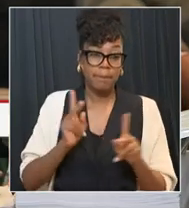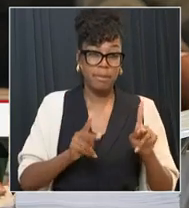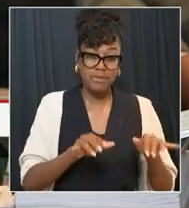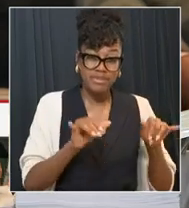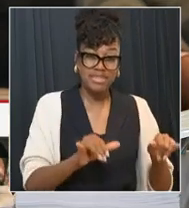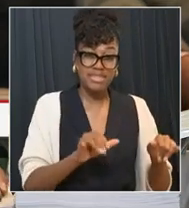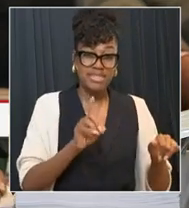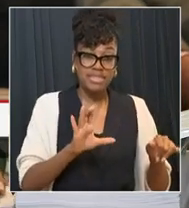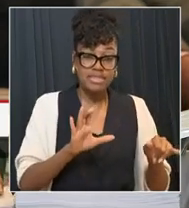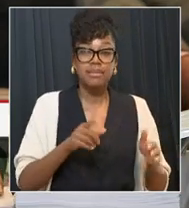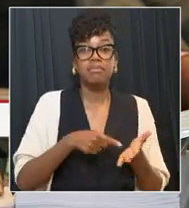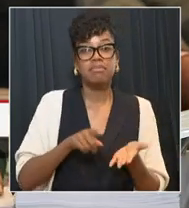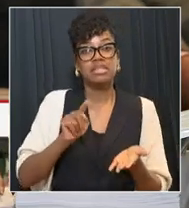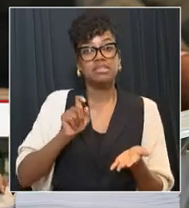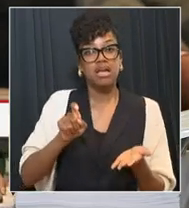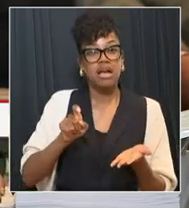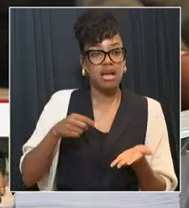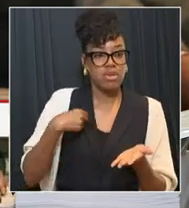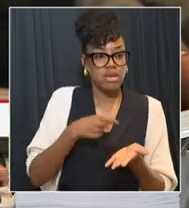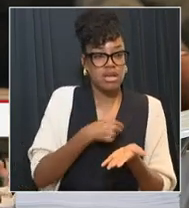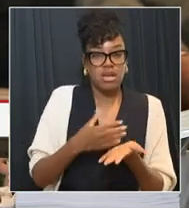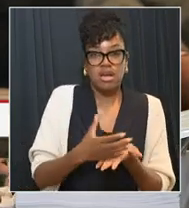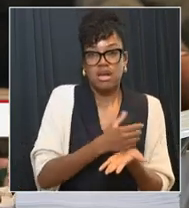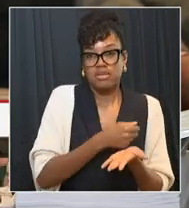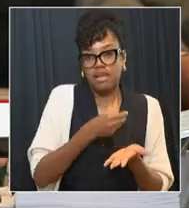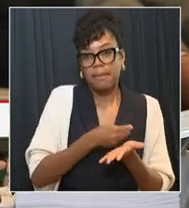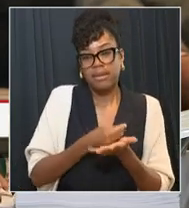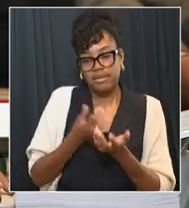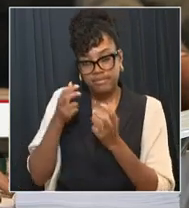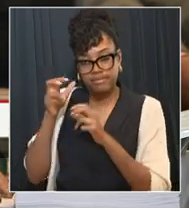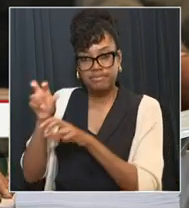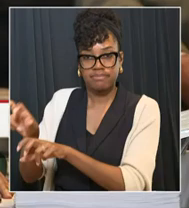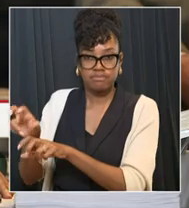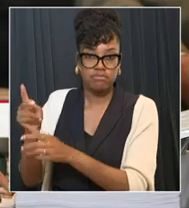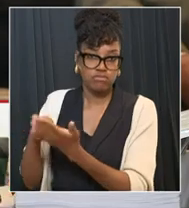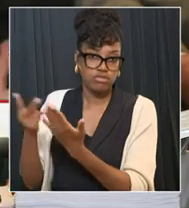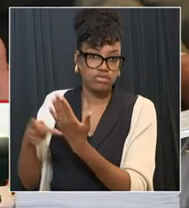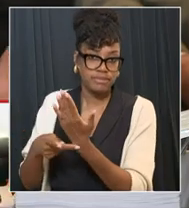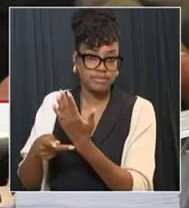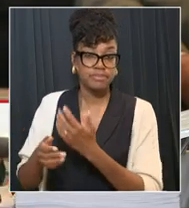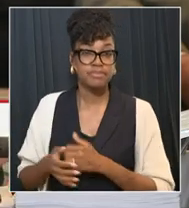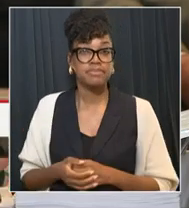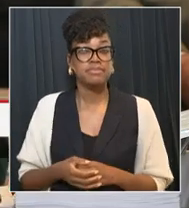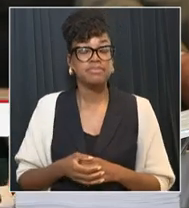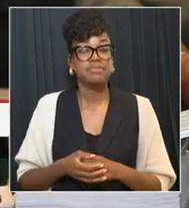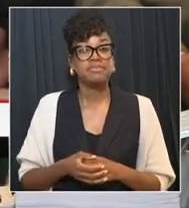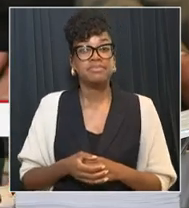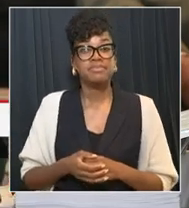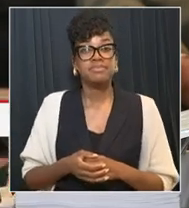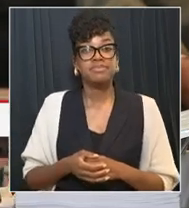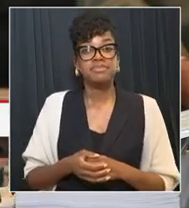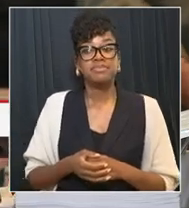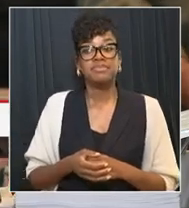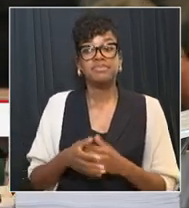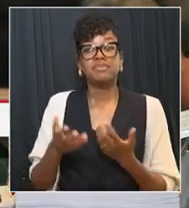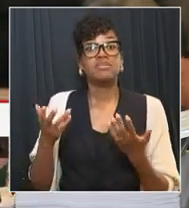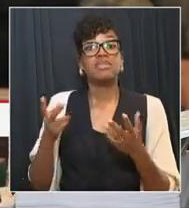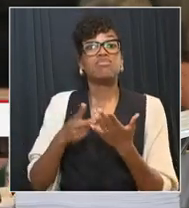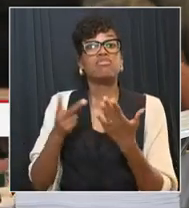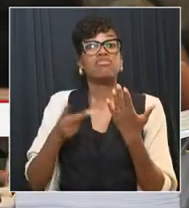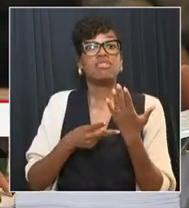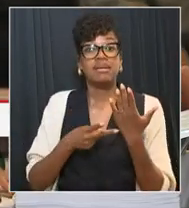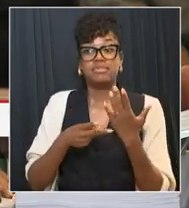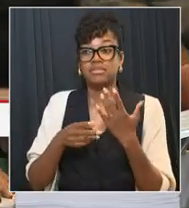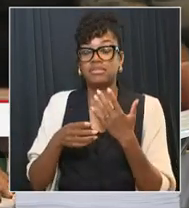We won't be able to continue to have outsized programs that nobody else in the